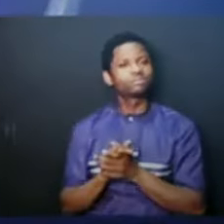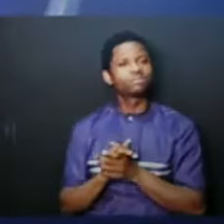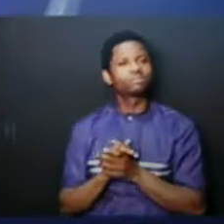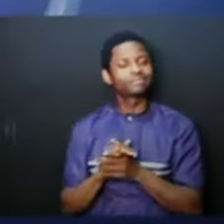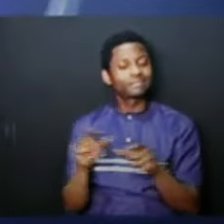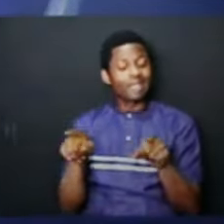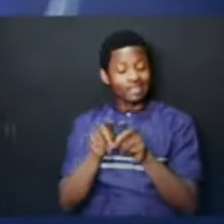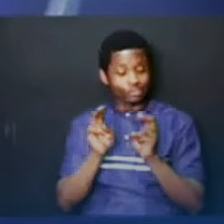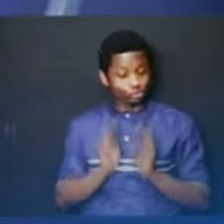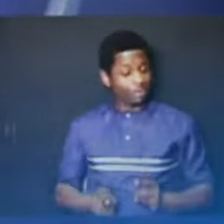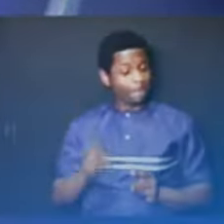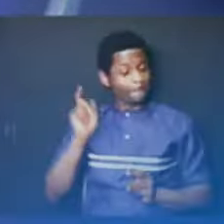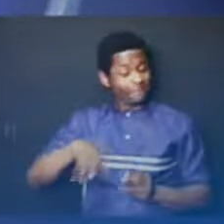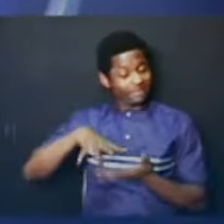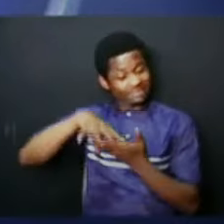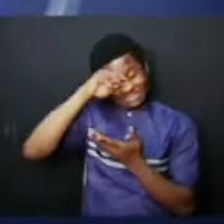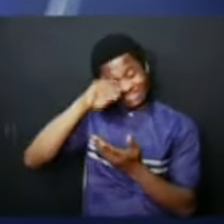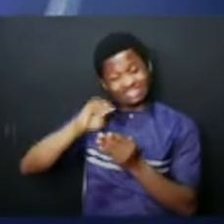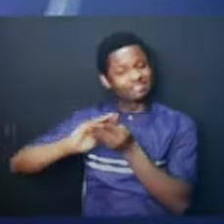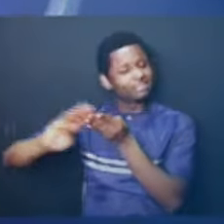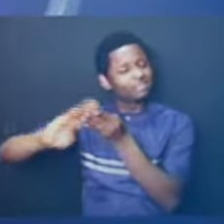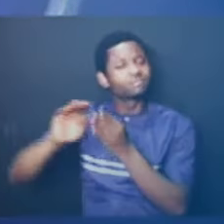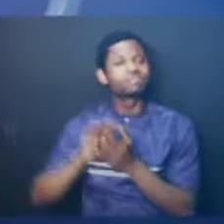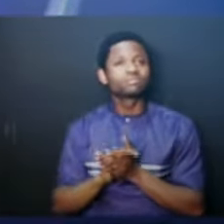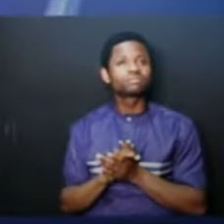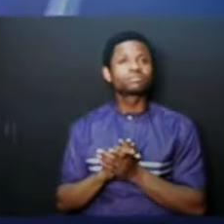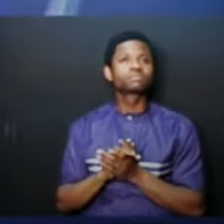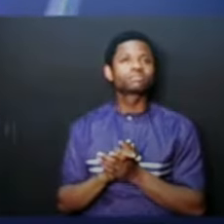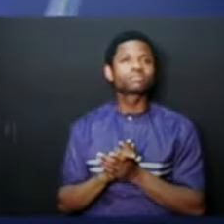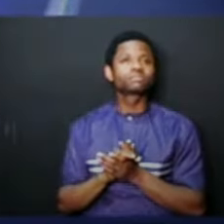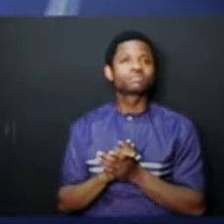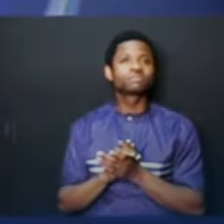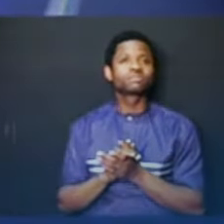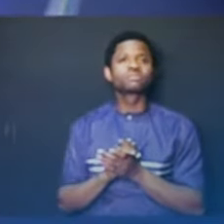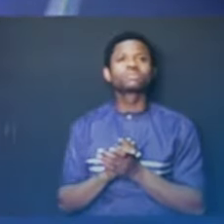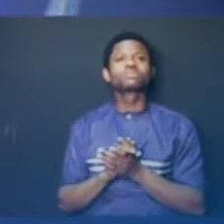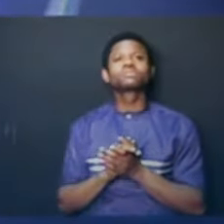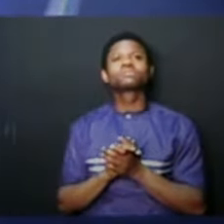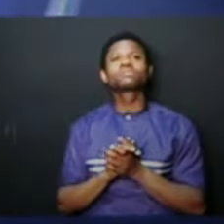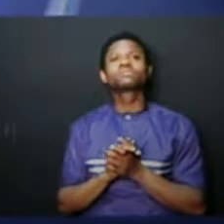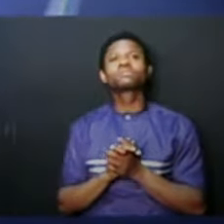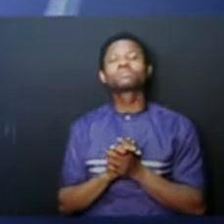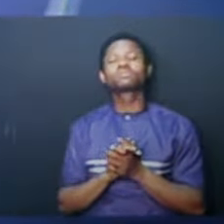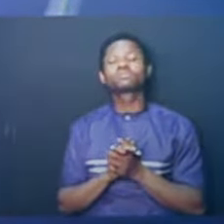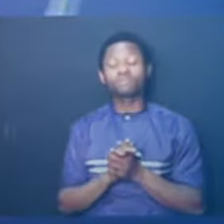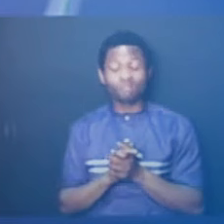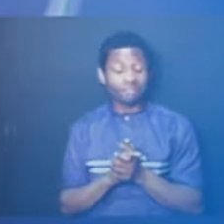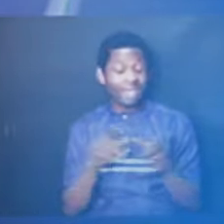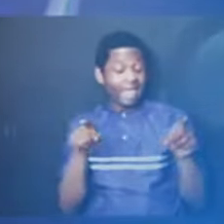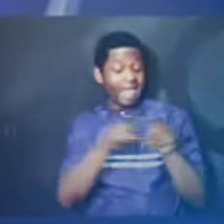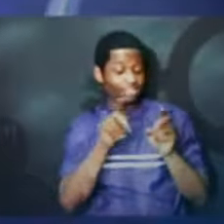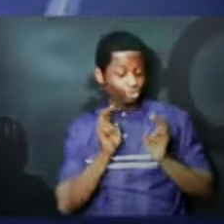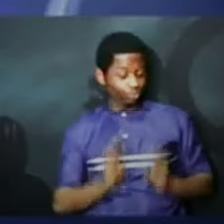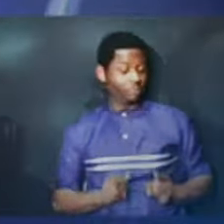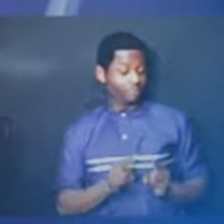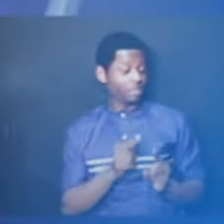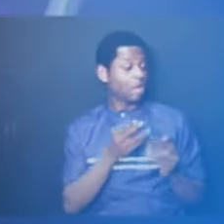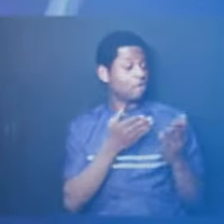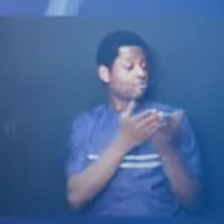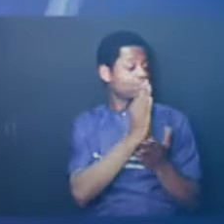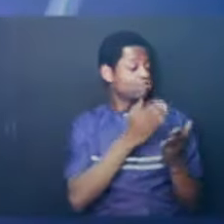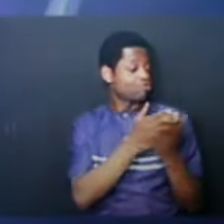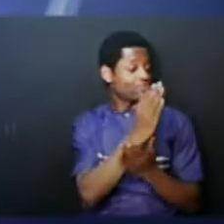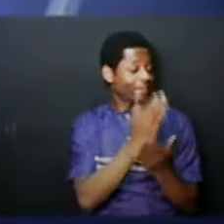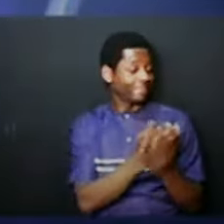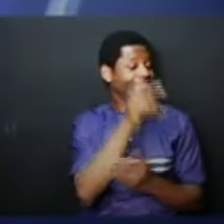As human beings, the righteous requirement concerning us, so far as offenses are concerned, is to